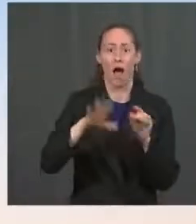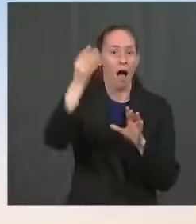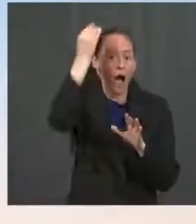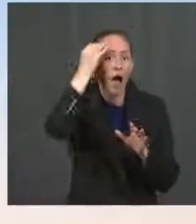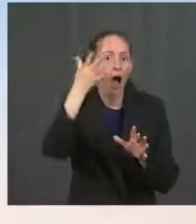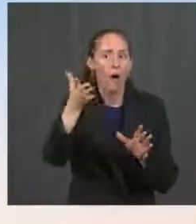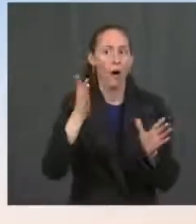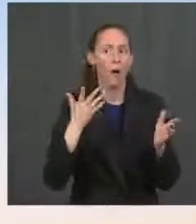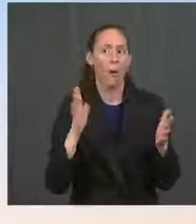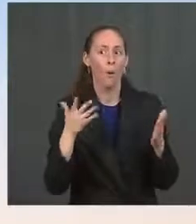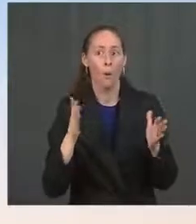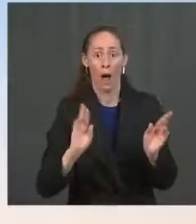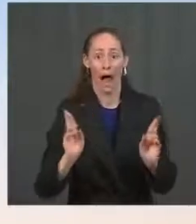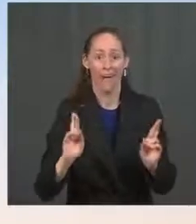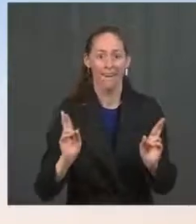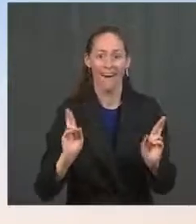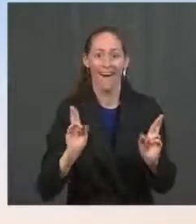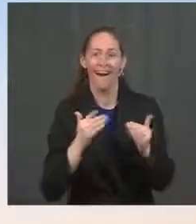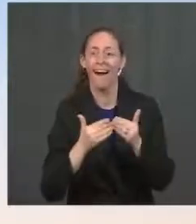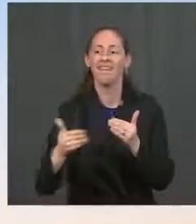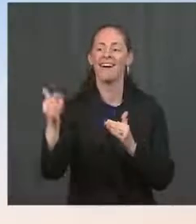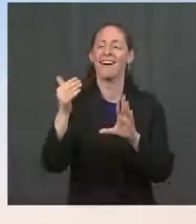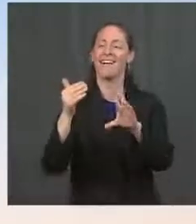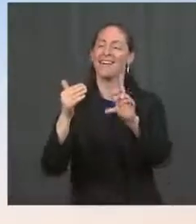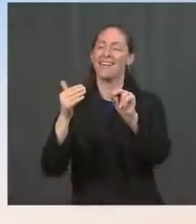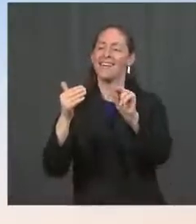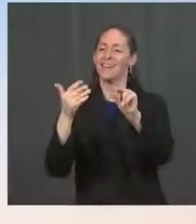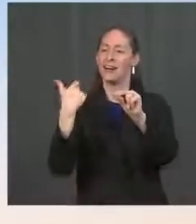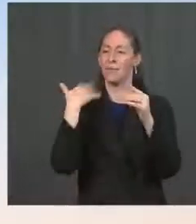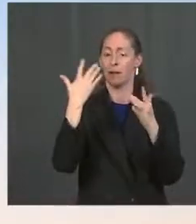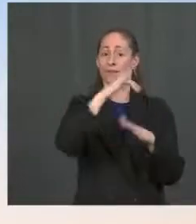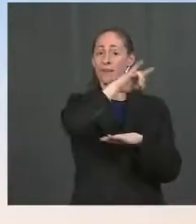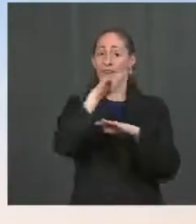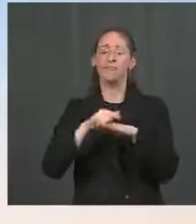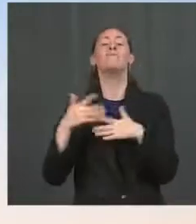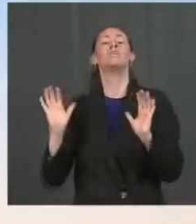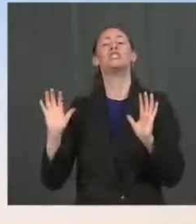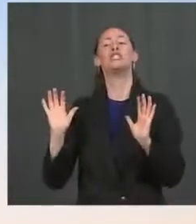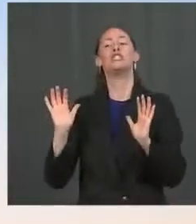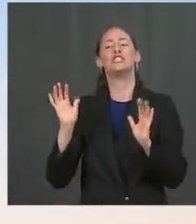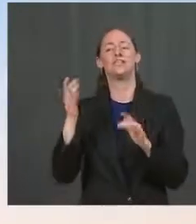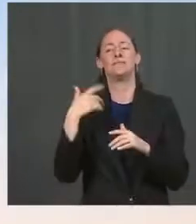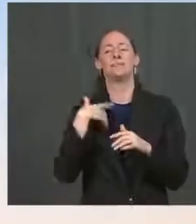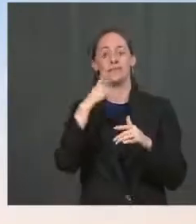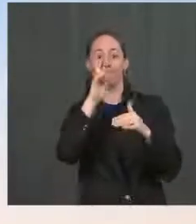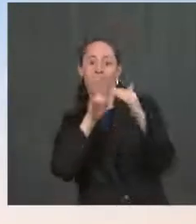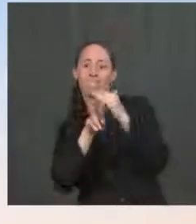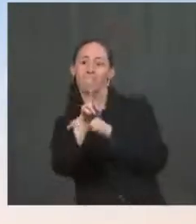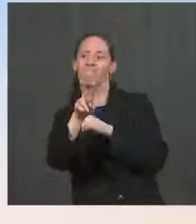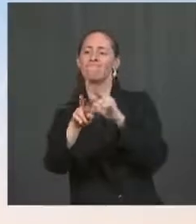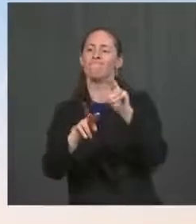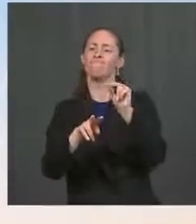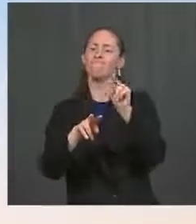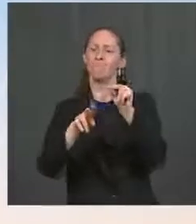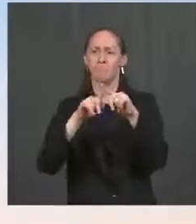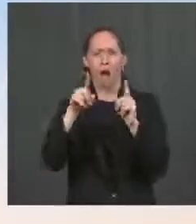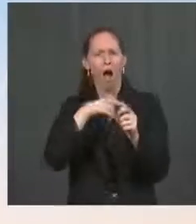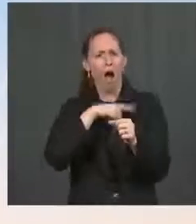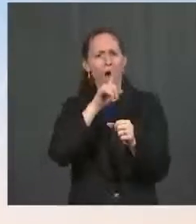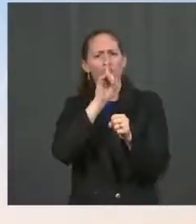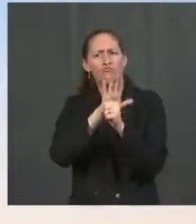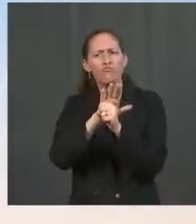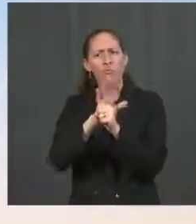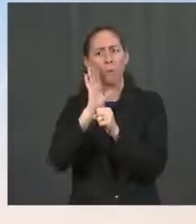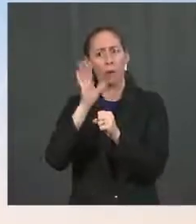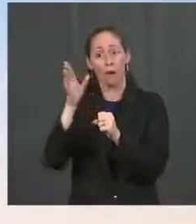on the ground, and then when they are, we'll provide updates. So I can't give a prediction to you, but I can promise you that as we have information that is safe